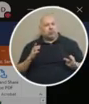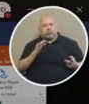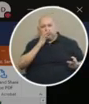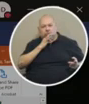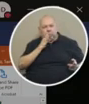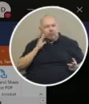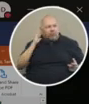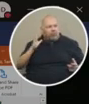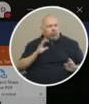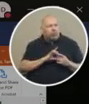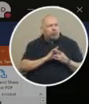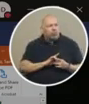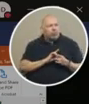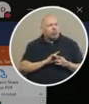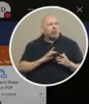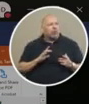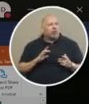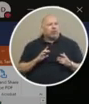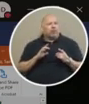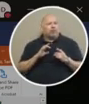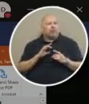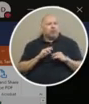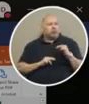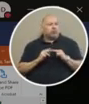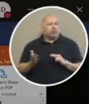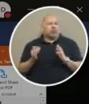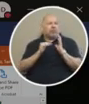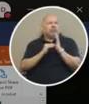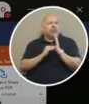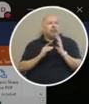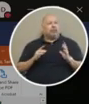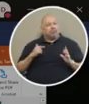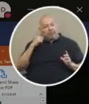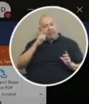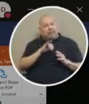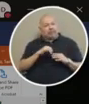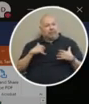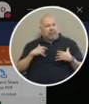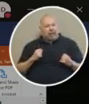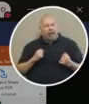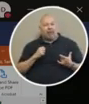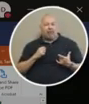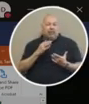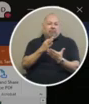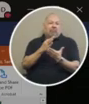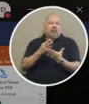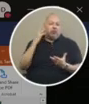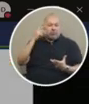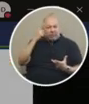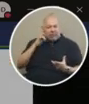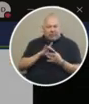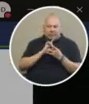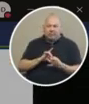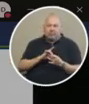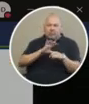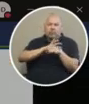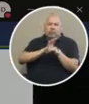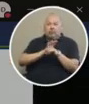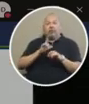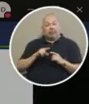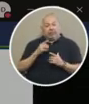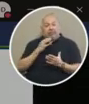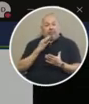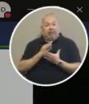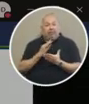near future with respect to construction, again, are either because of the health or financial reasons due to COVID-19. The